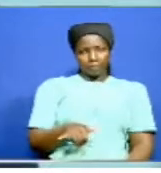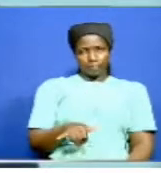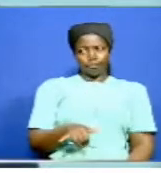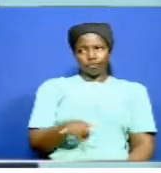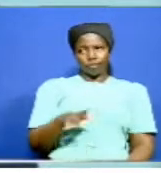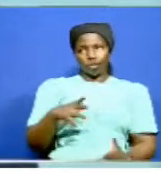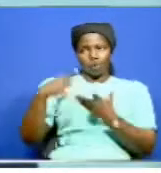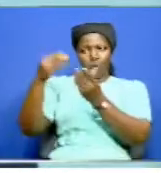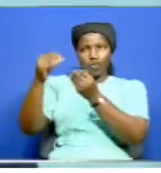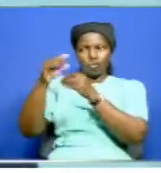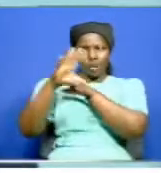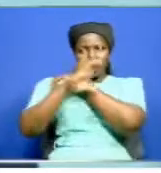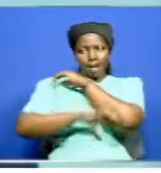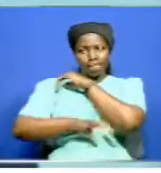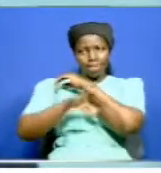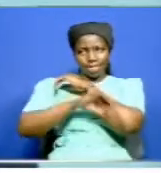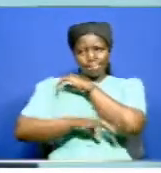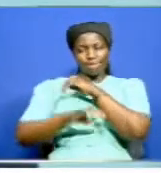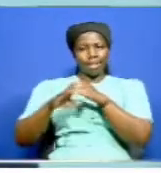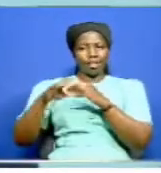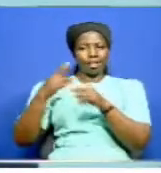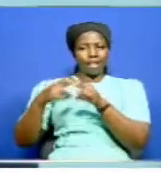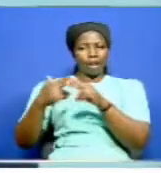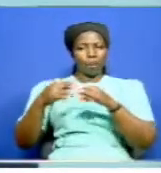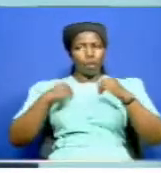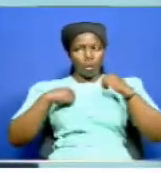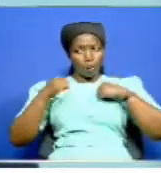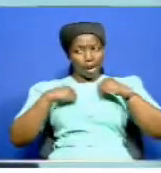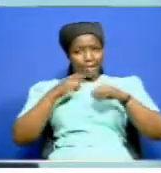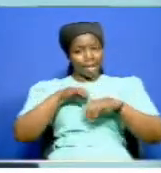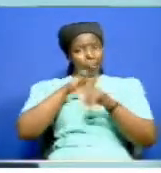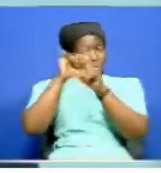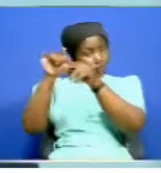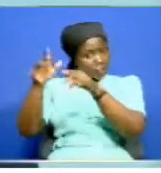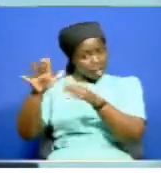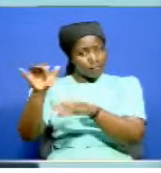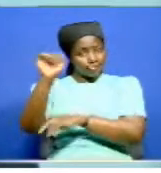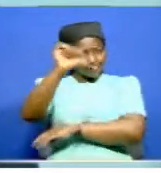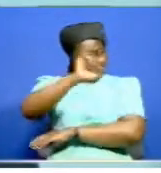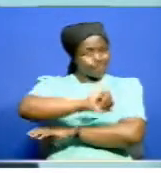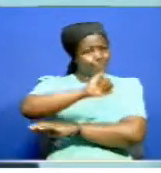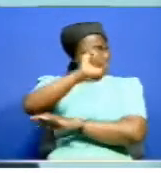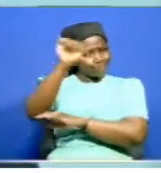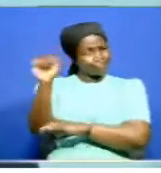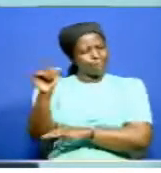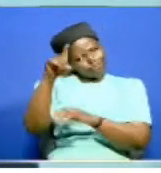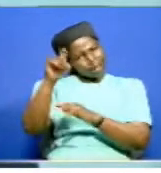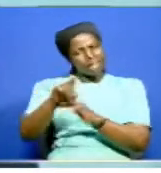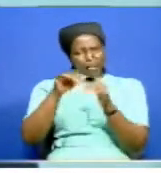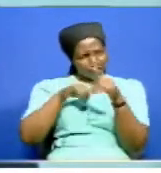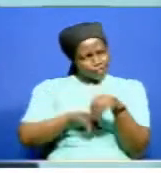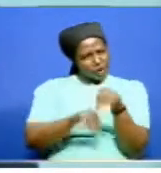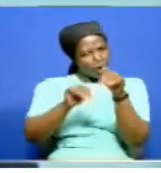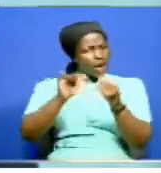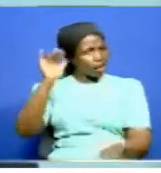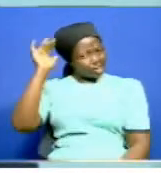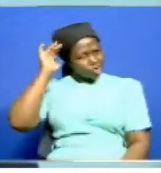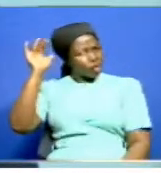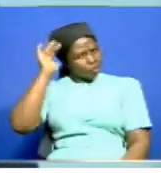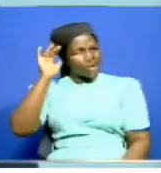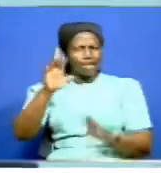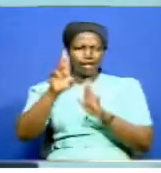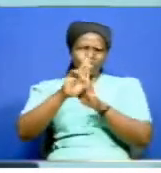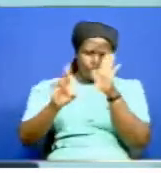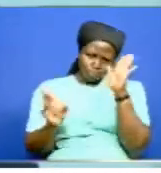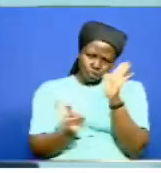even a country within this region called Rwanda, when you go there and you're driving, we obey those traffic rules. Why is it so